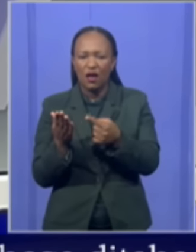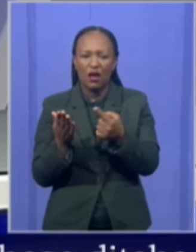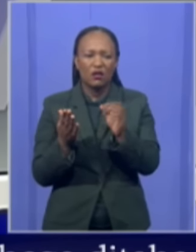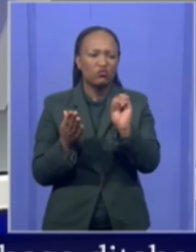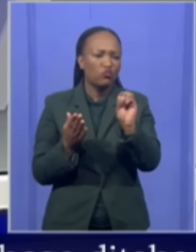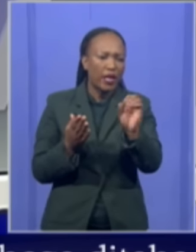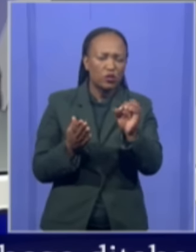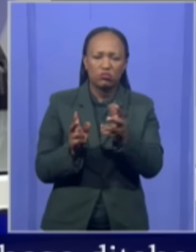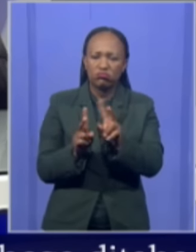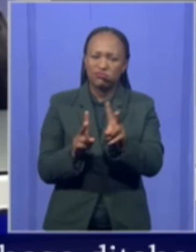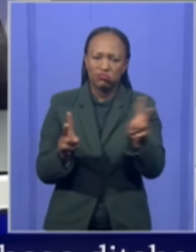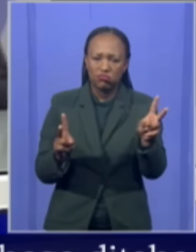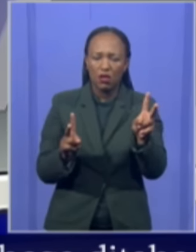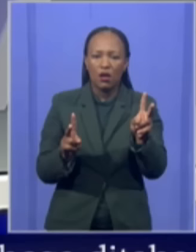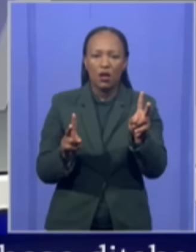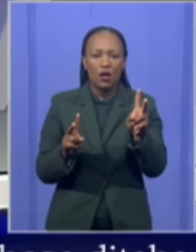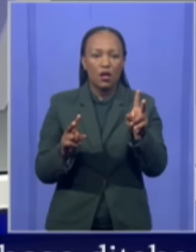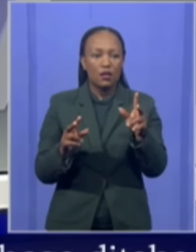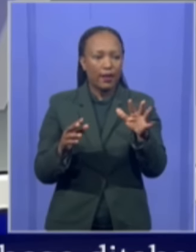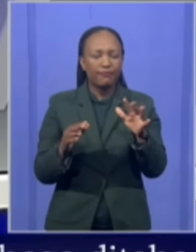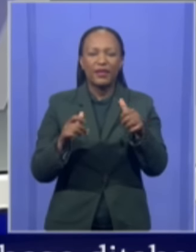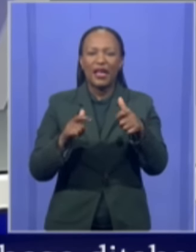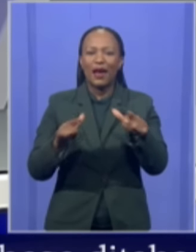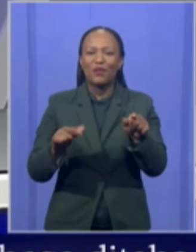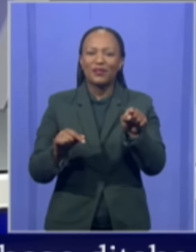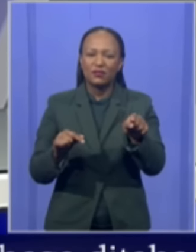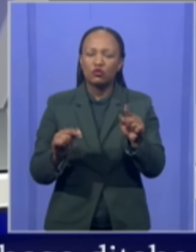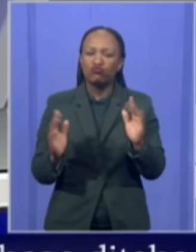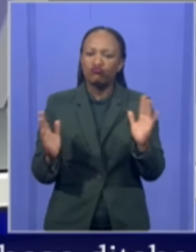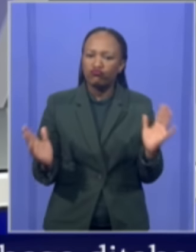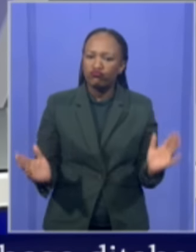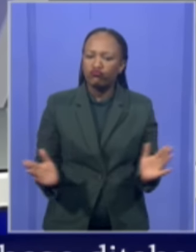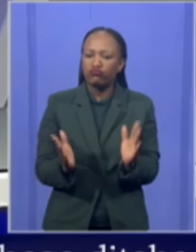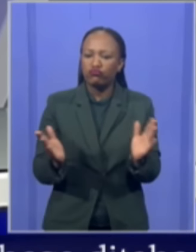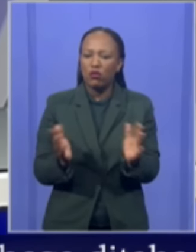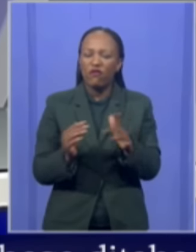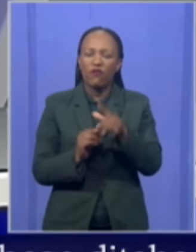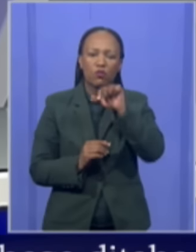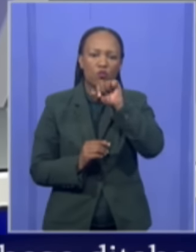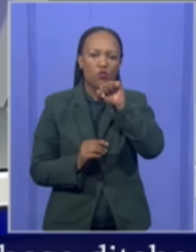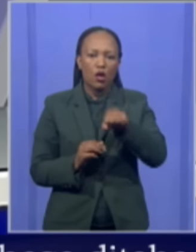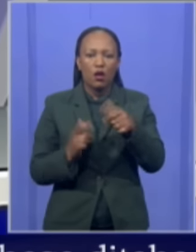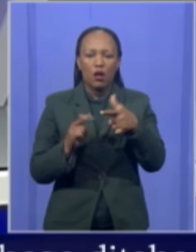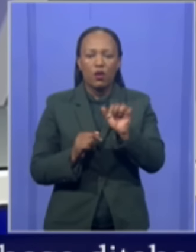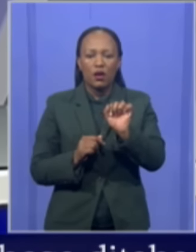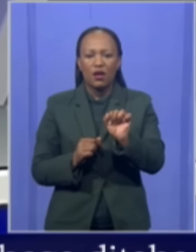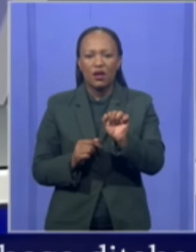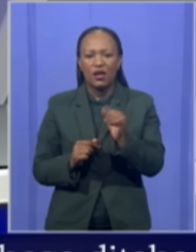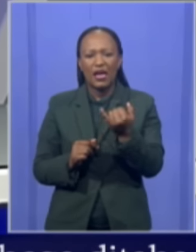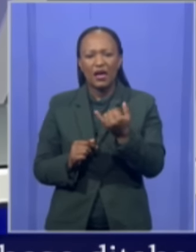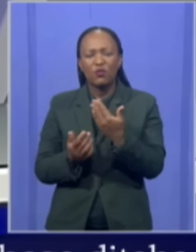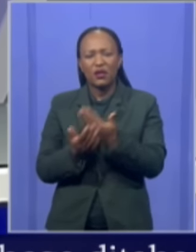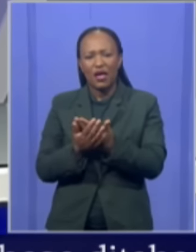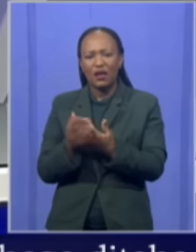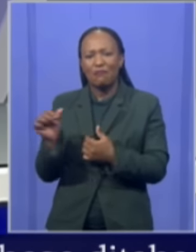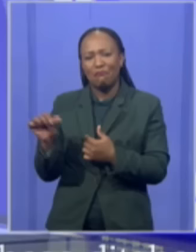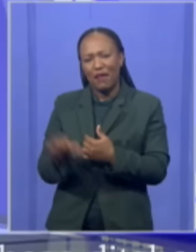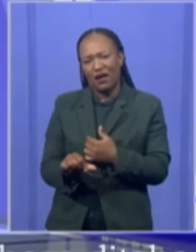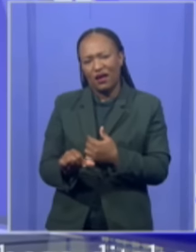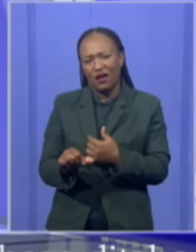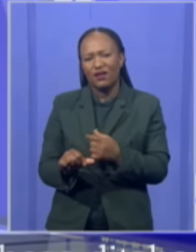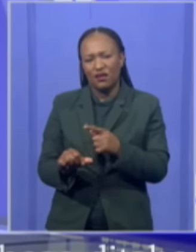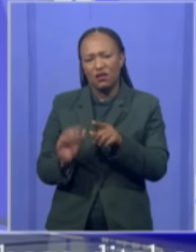kgwatha le go ba go tsošološa lerato la polelo ya gaborena. O ka re ka e buša man. go sa